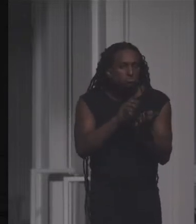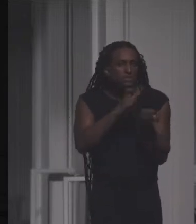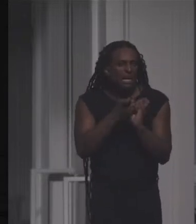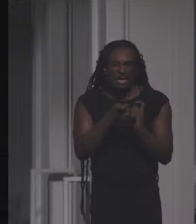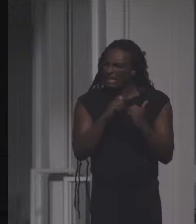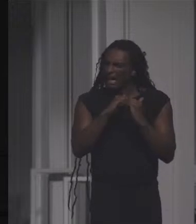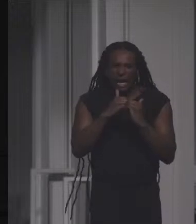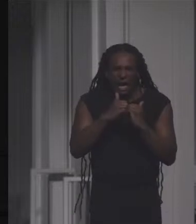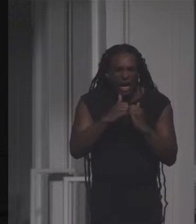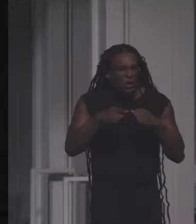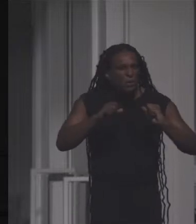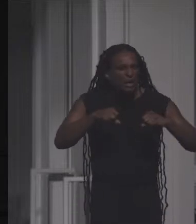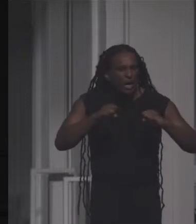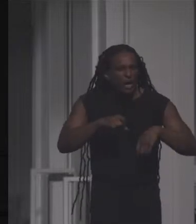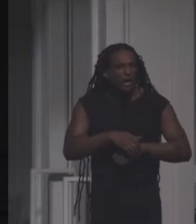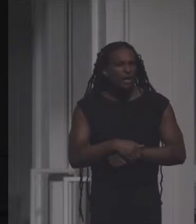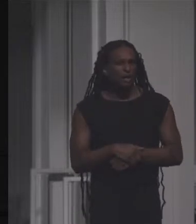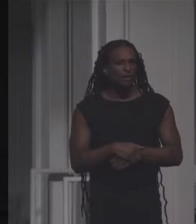it?